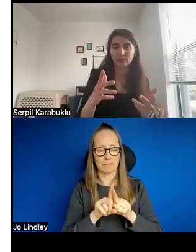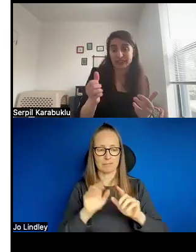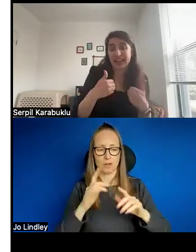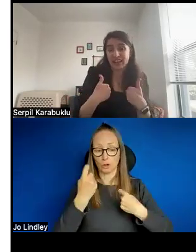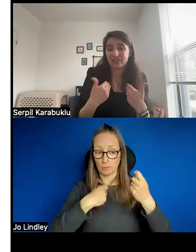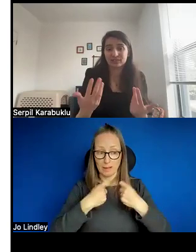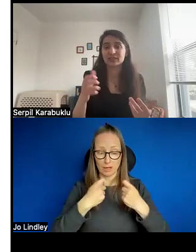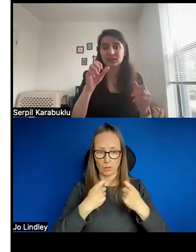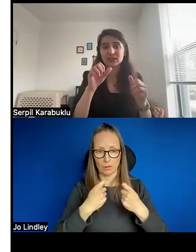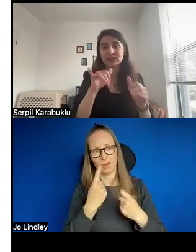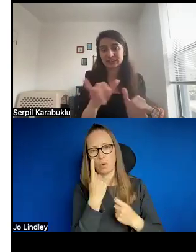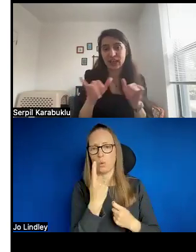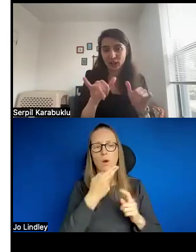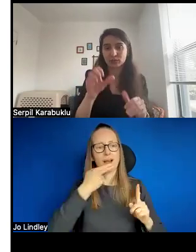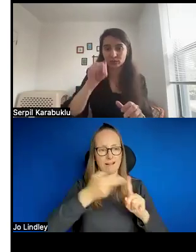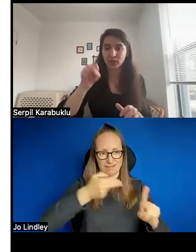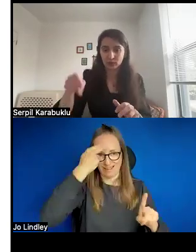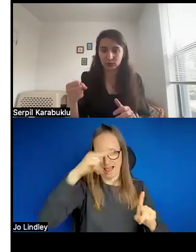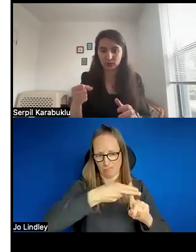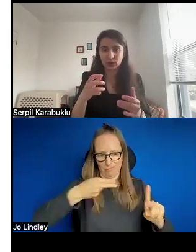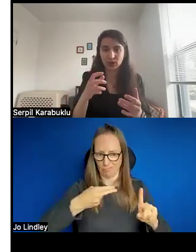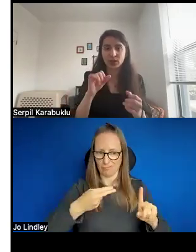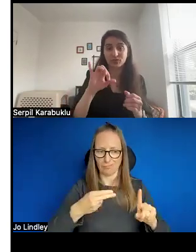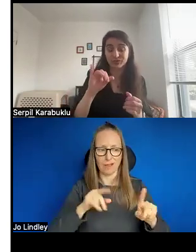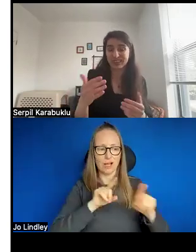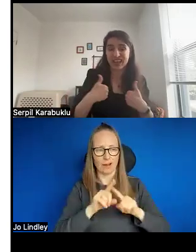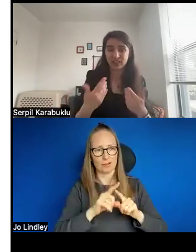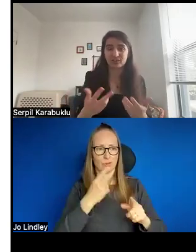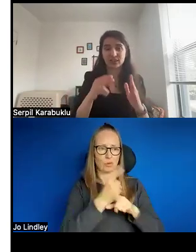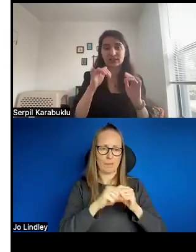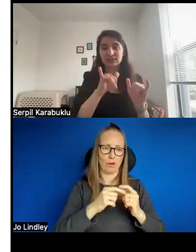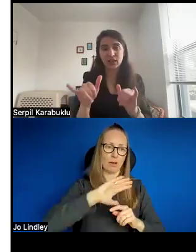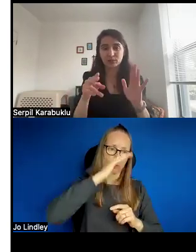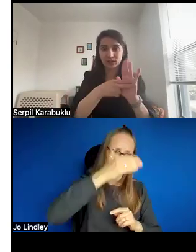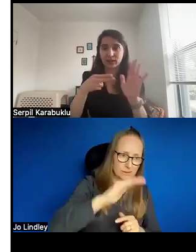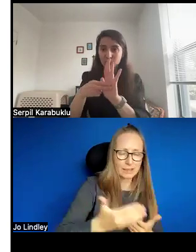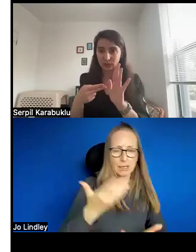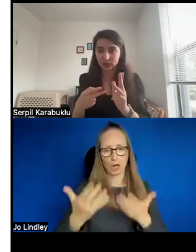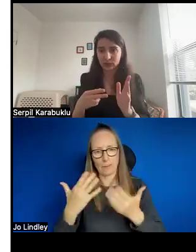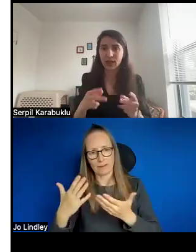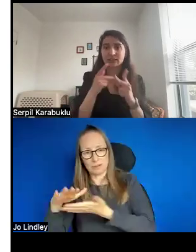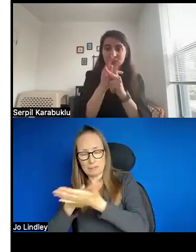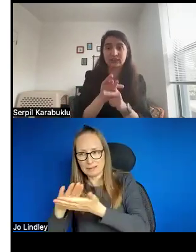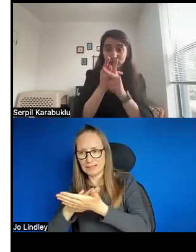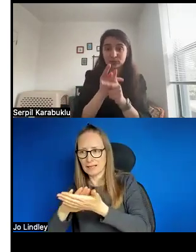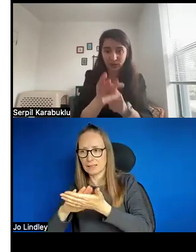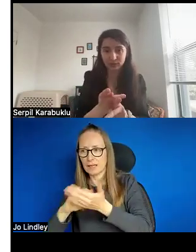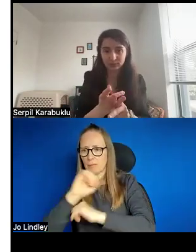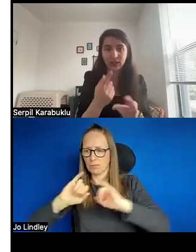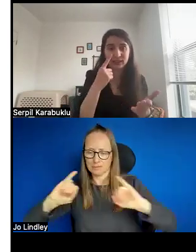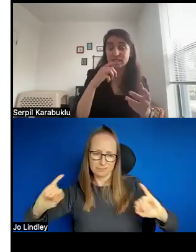that label and try to put it in both prosody or semantics or different areas, we will get a